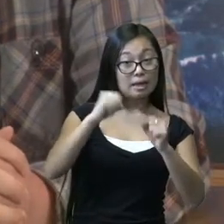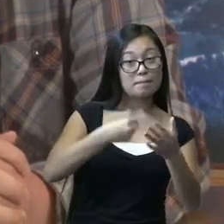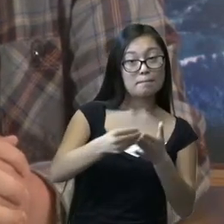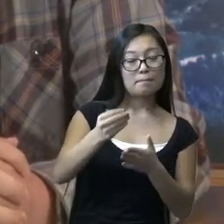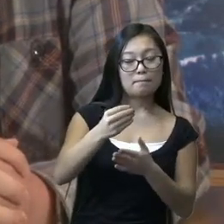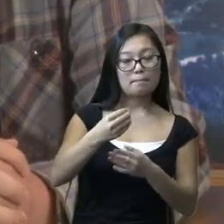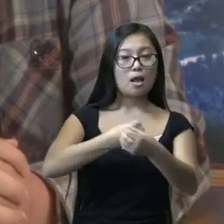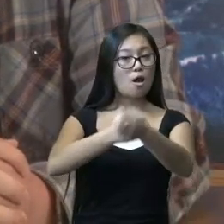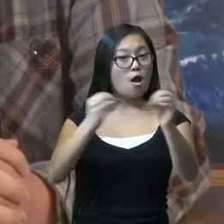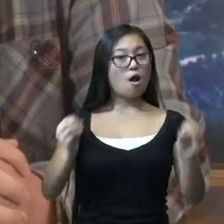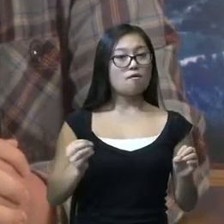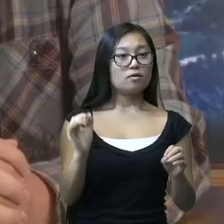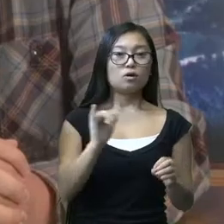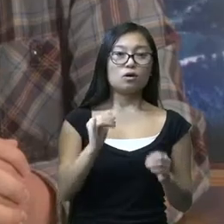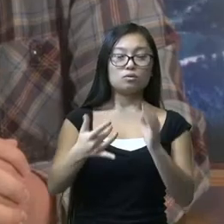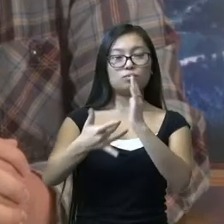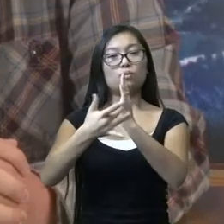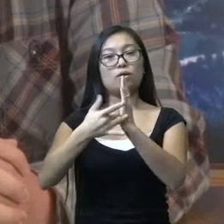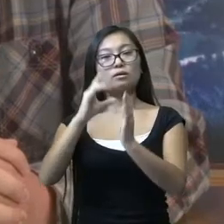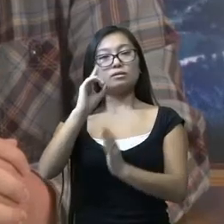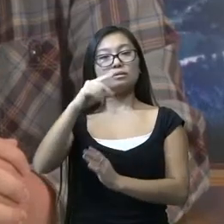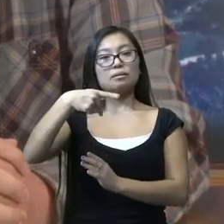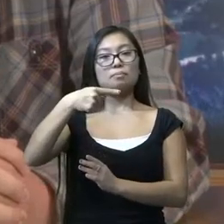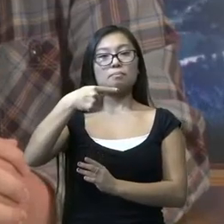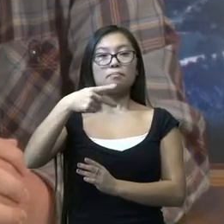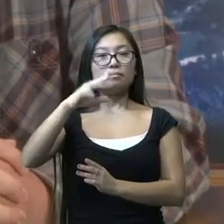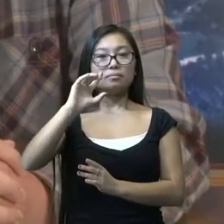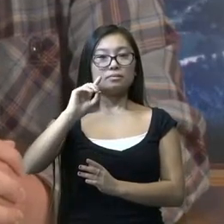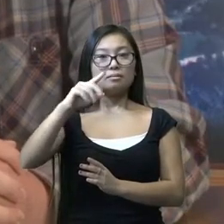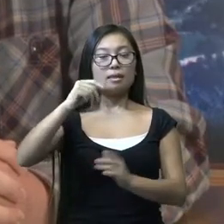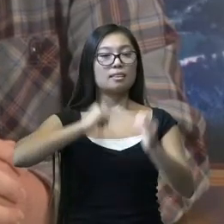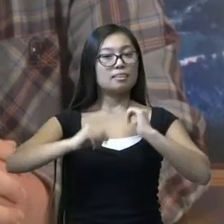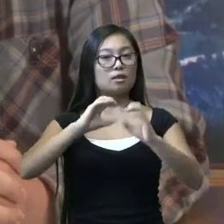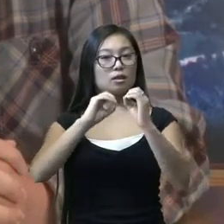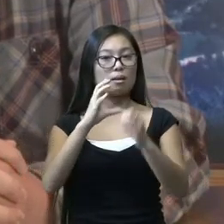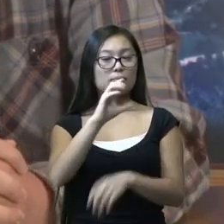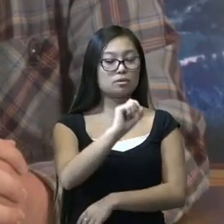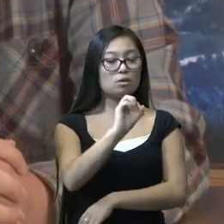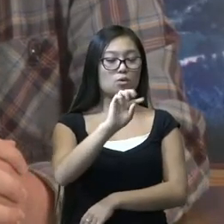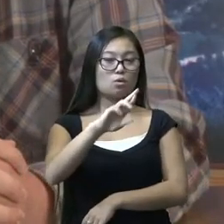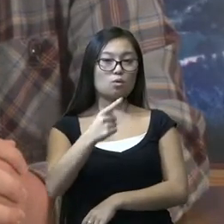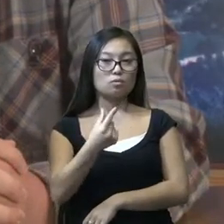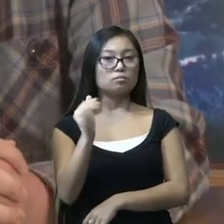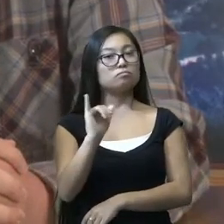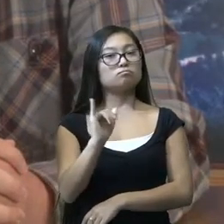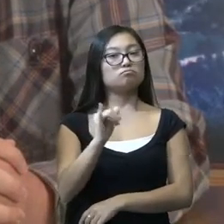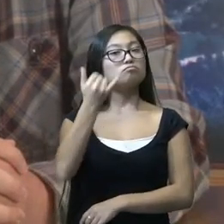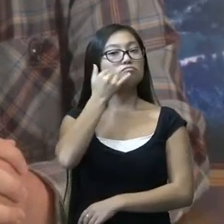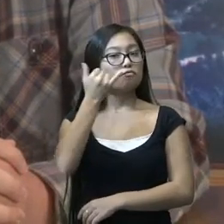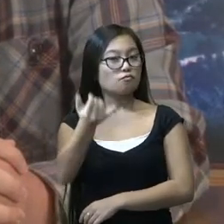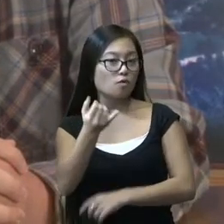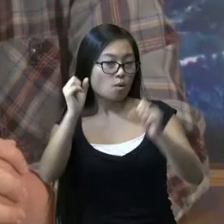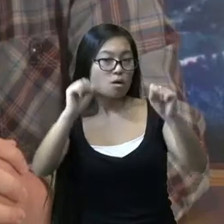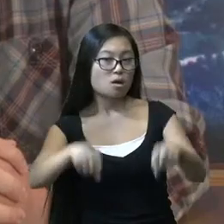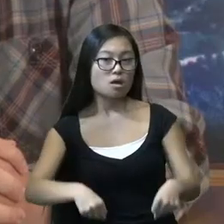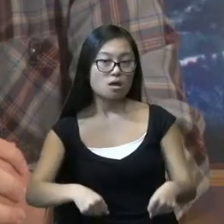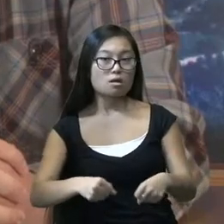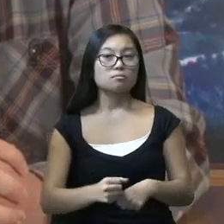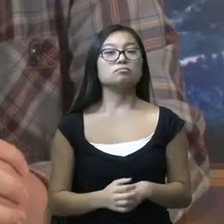5 and are also available online at dptheatercompany.org, or you can call the DPTC phone number at